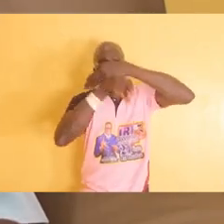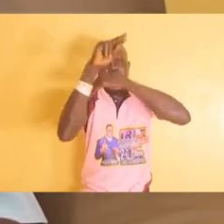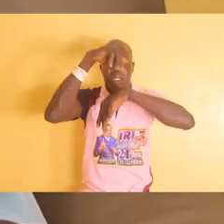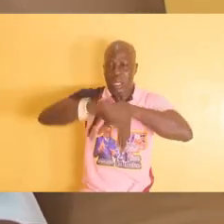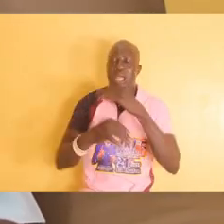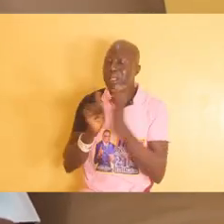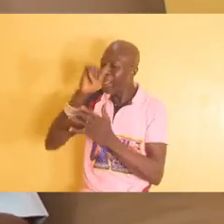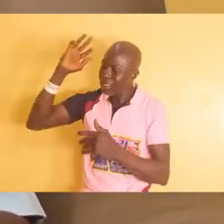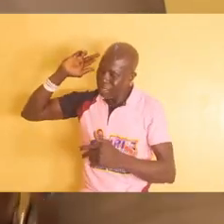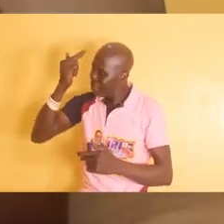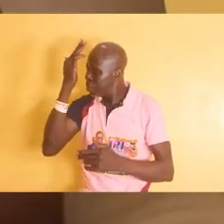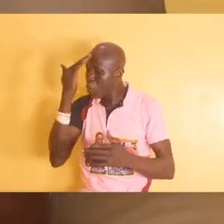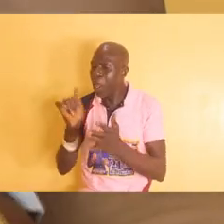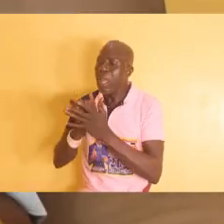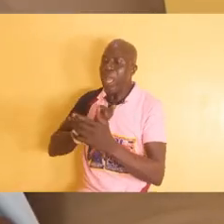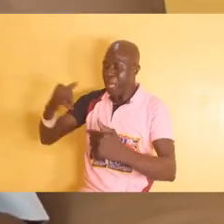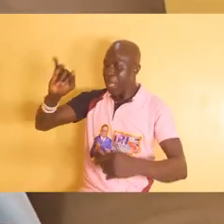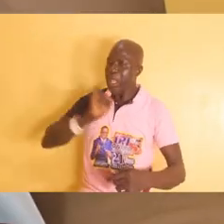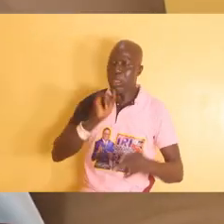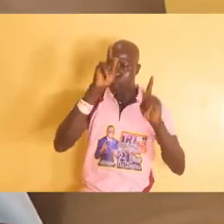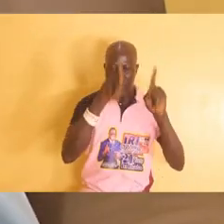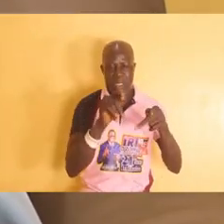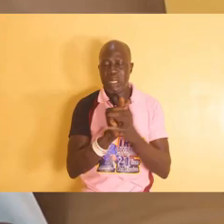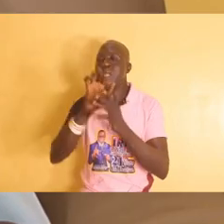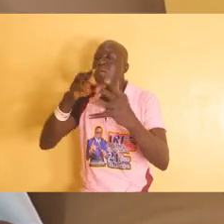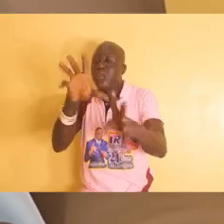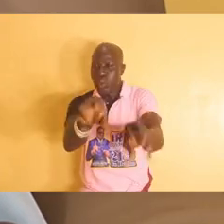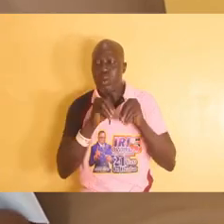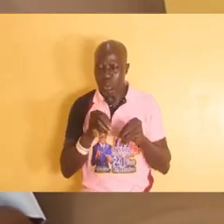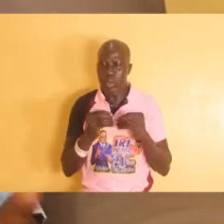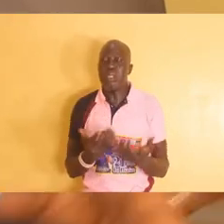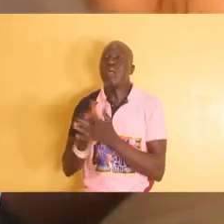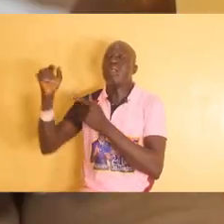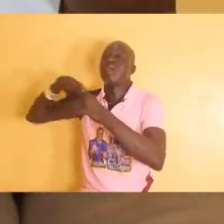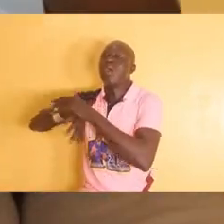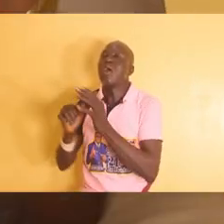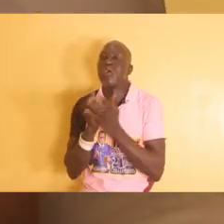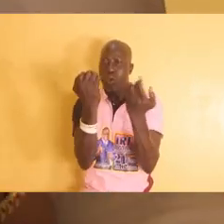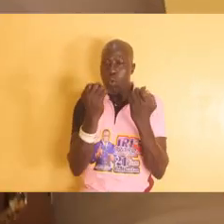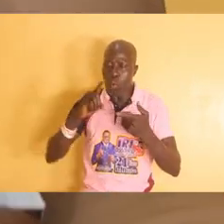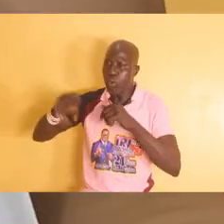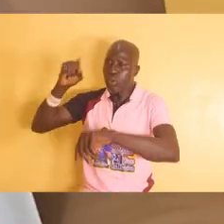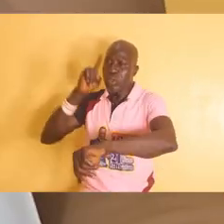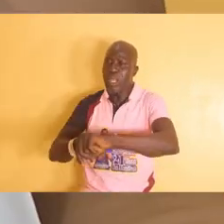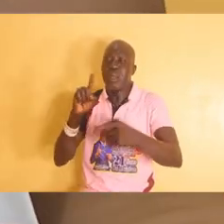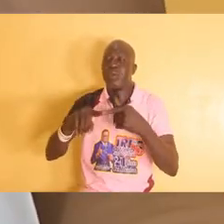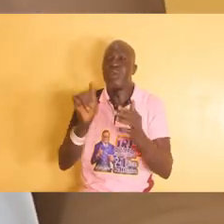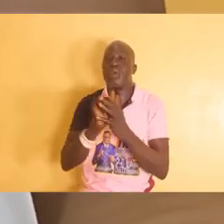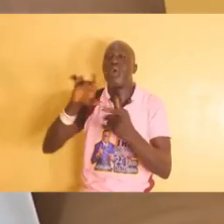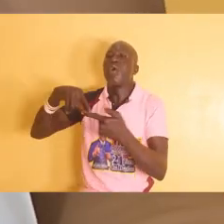midnight. That's exactly reason. Why even myself? When we pay, we will